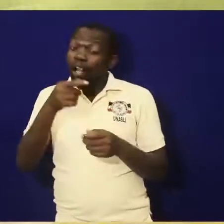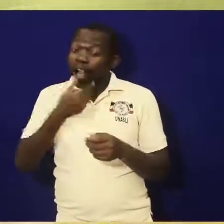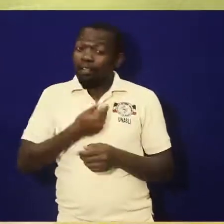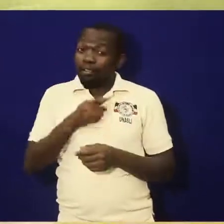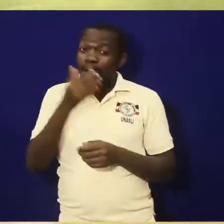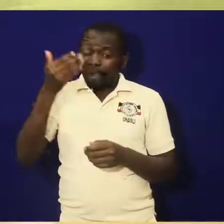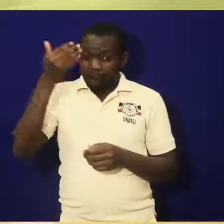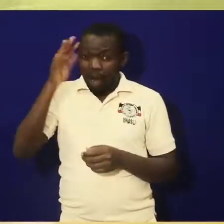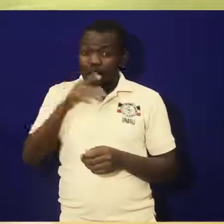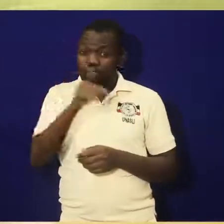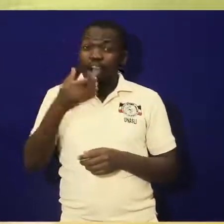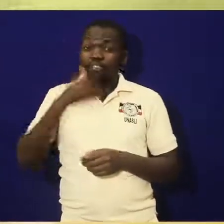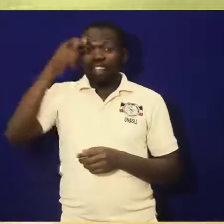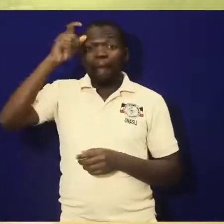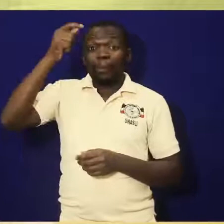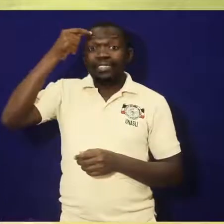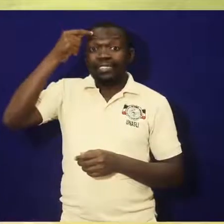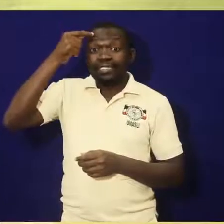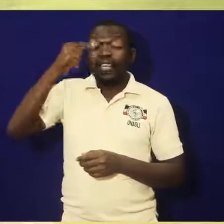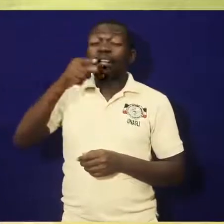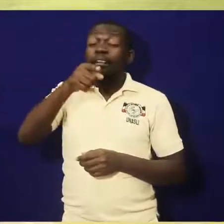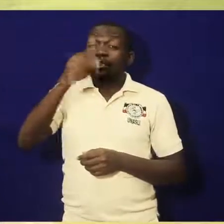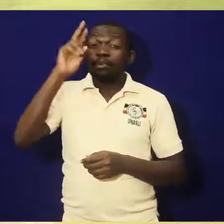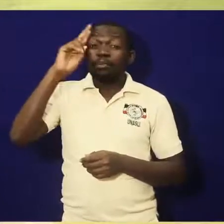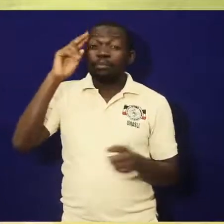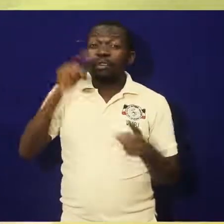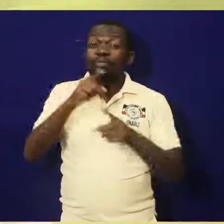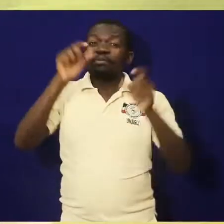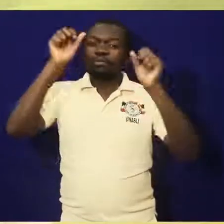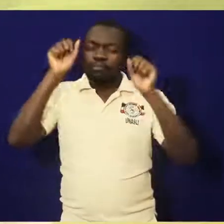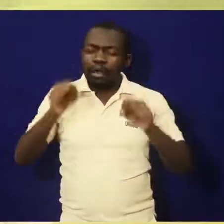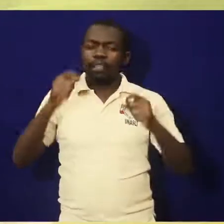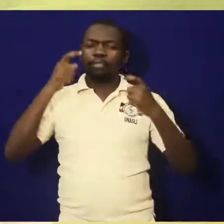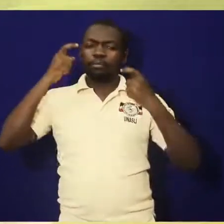you must become a great thinker.